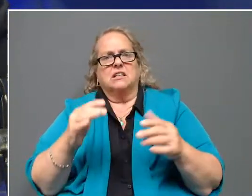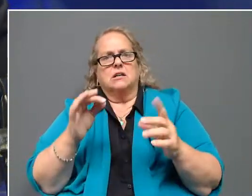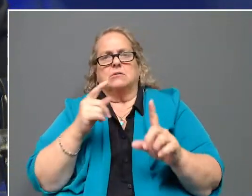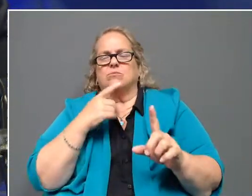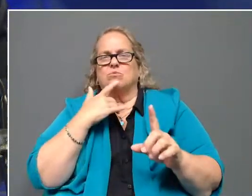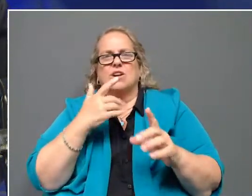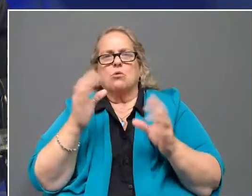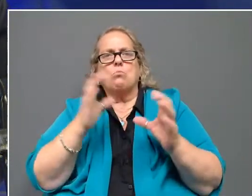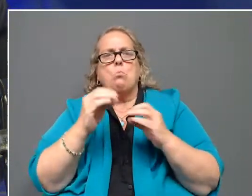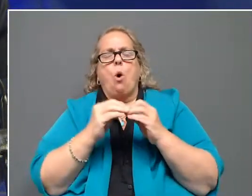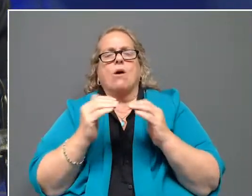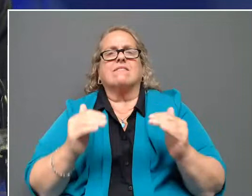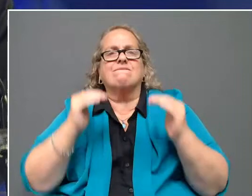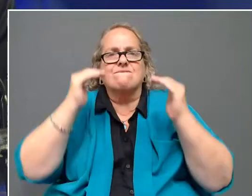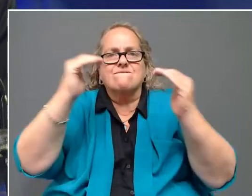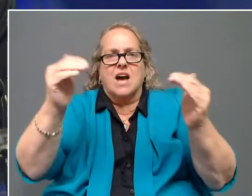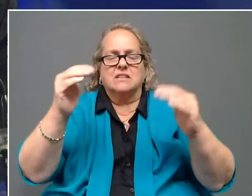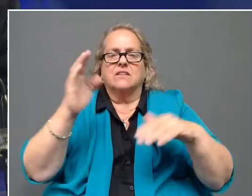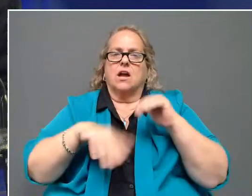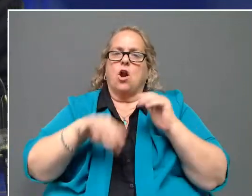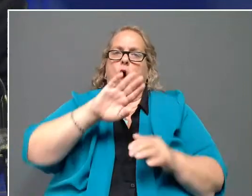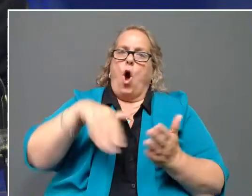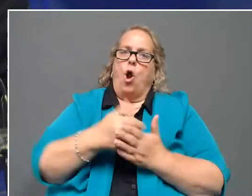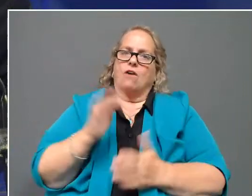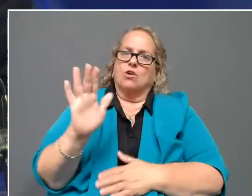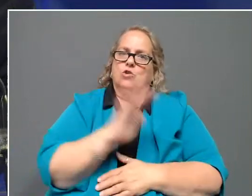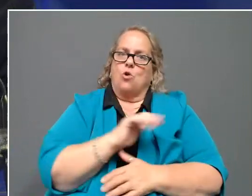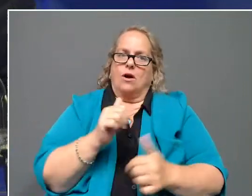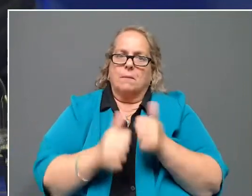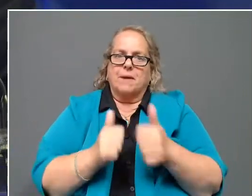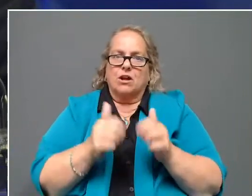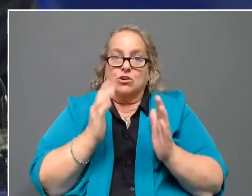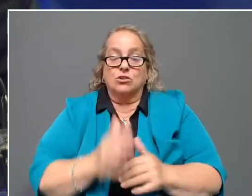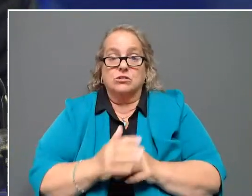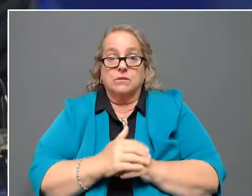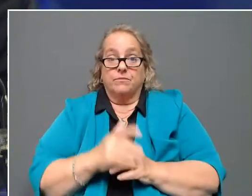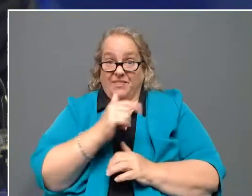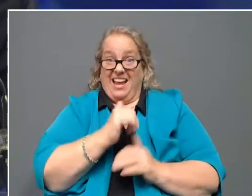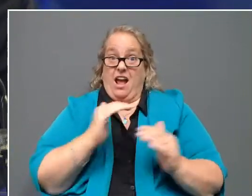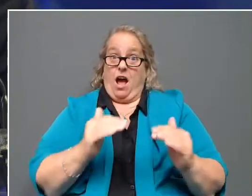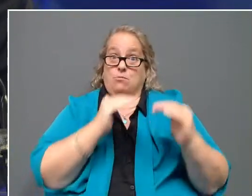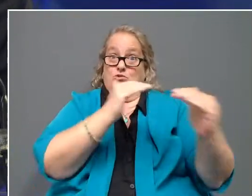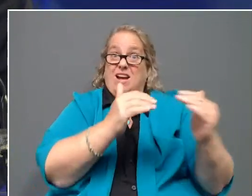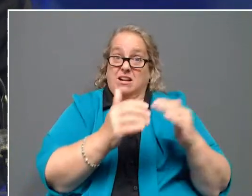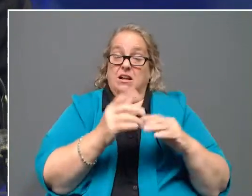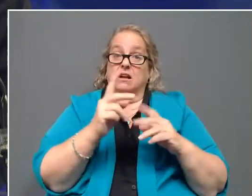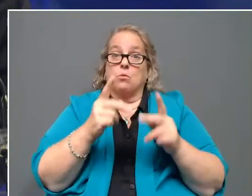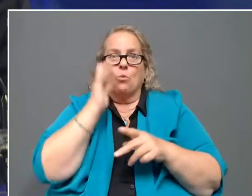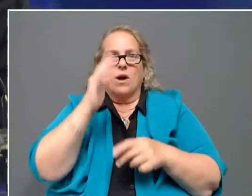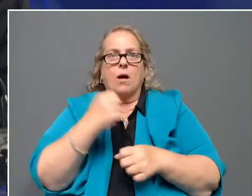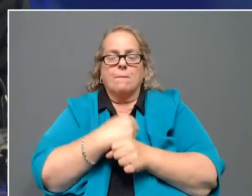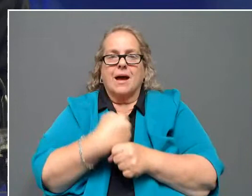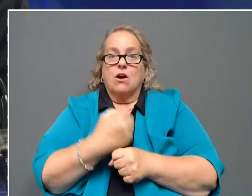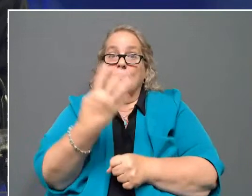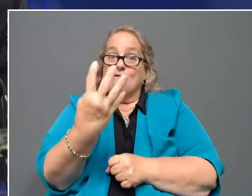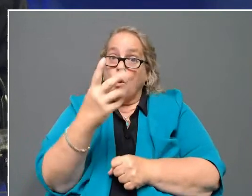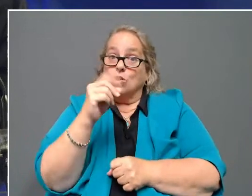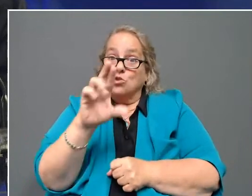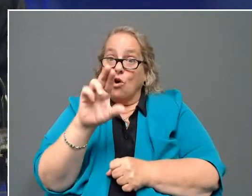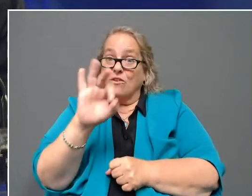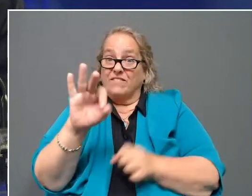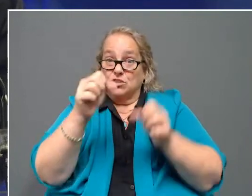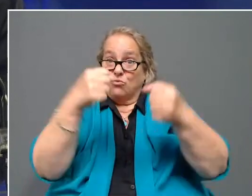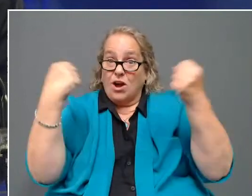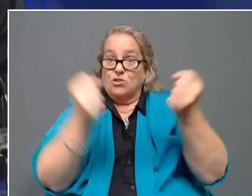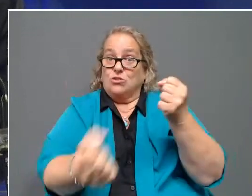of all of your competitors. This upgraded facility will produce 4-door refrigerators, the fastest growing segment in the